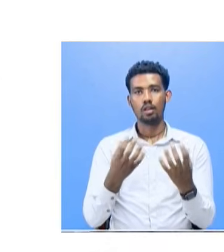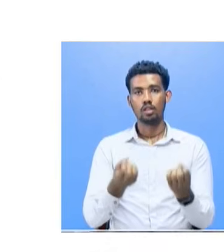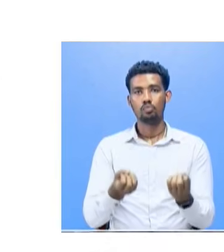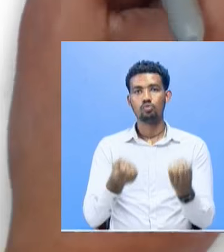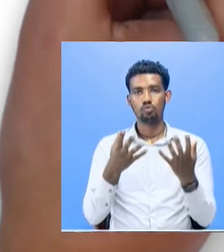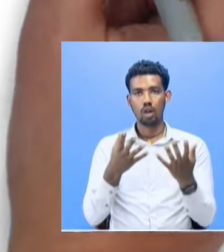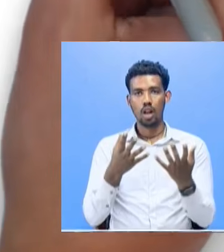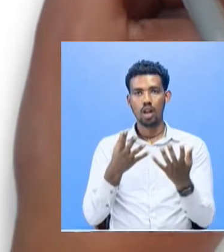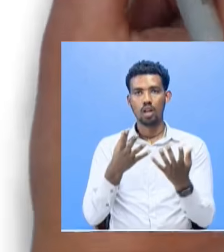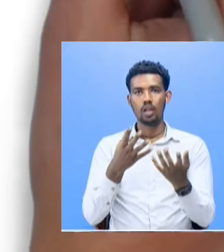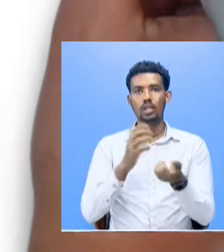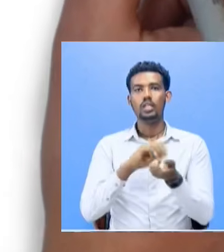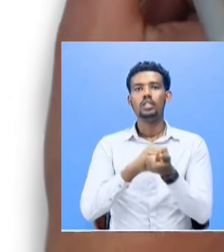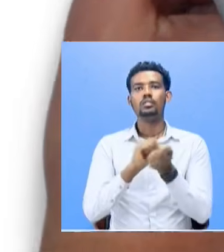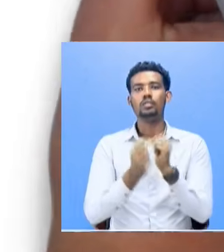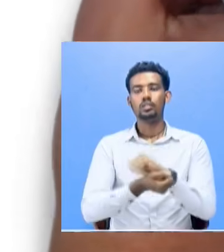Have.